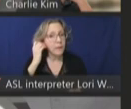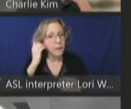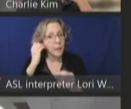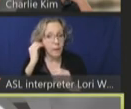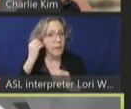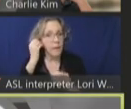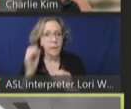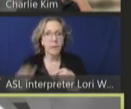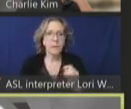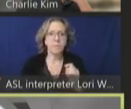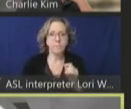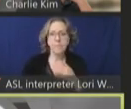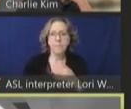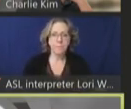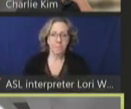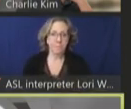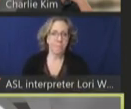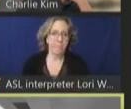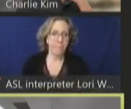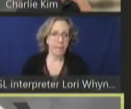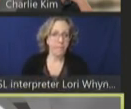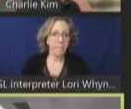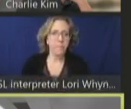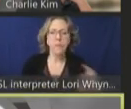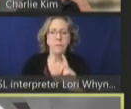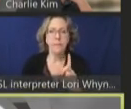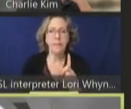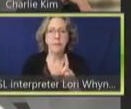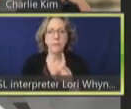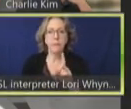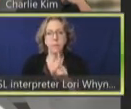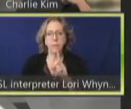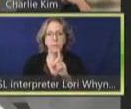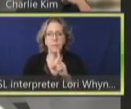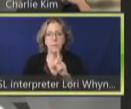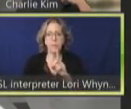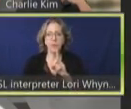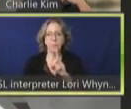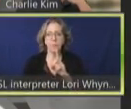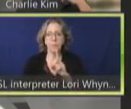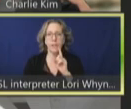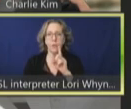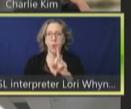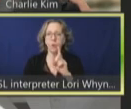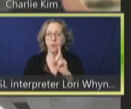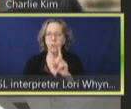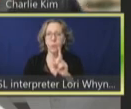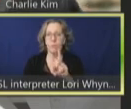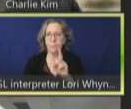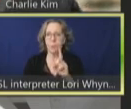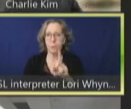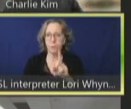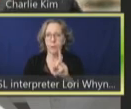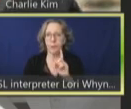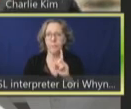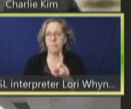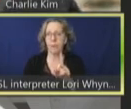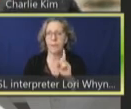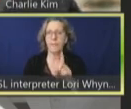particular employees, obviously being a resource for folks. Sarah, this is the interpreter. Can you hold just one